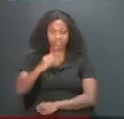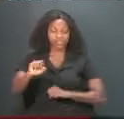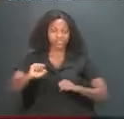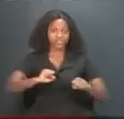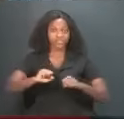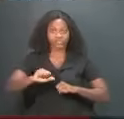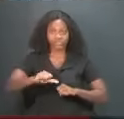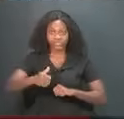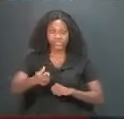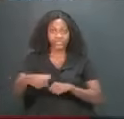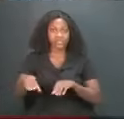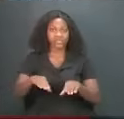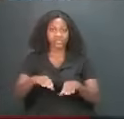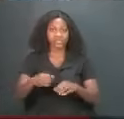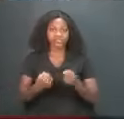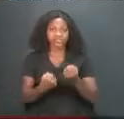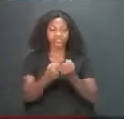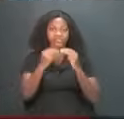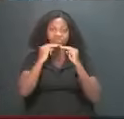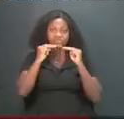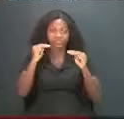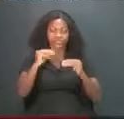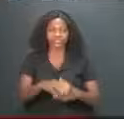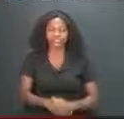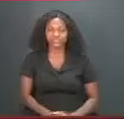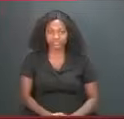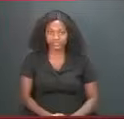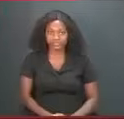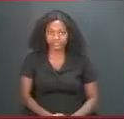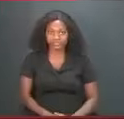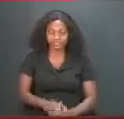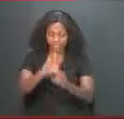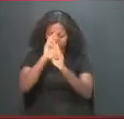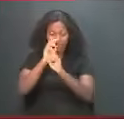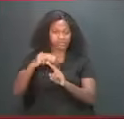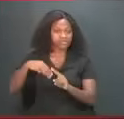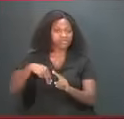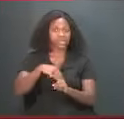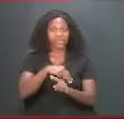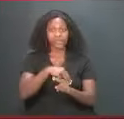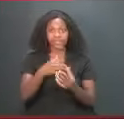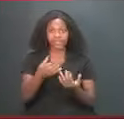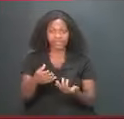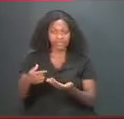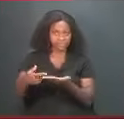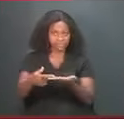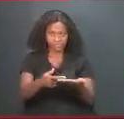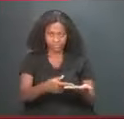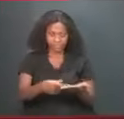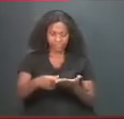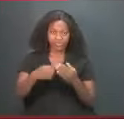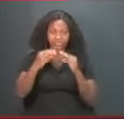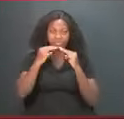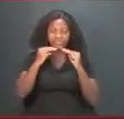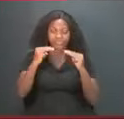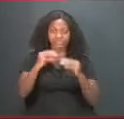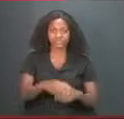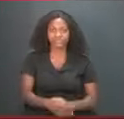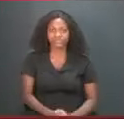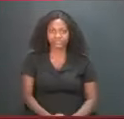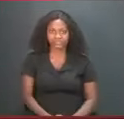you. Honorable members, motion moved and seconded is for the consideration of the House. Mr. Speaker, you may put the